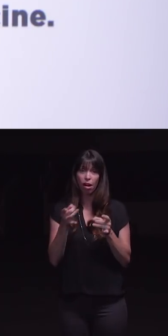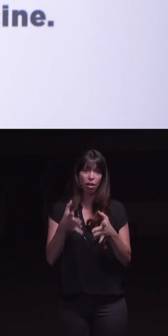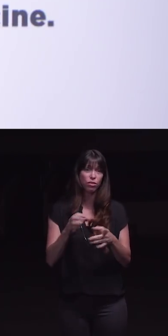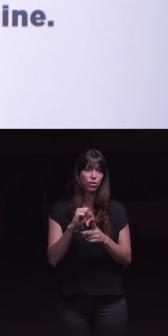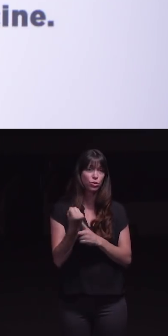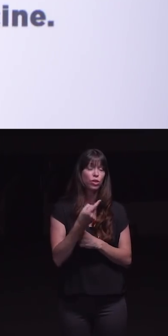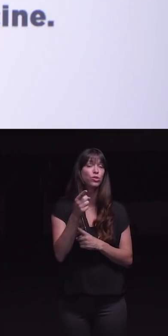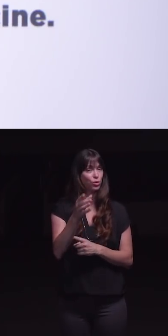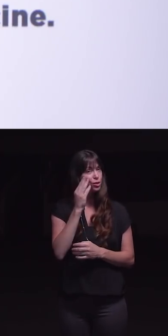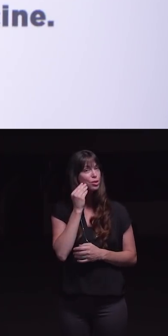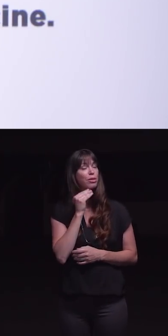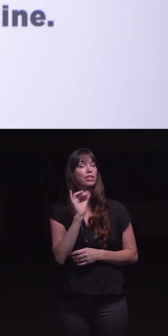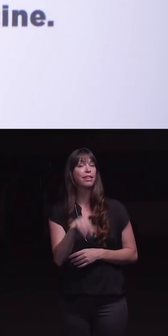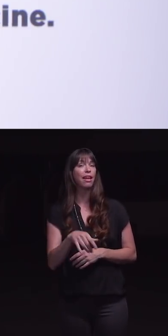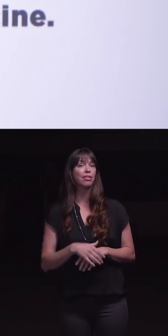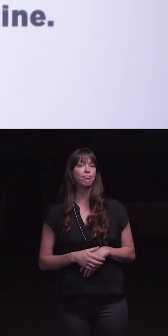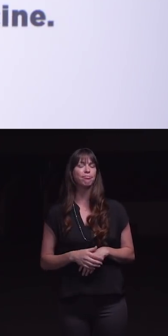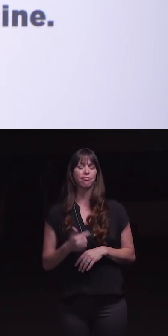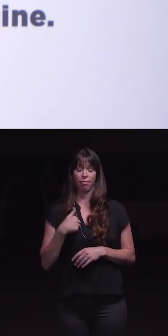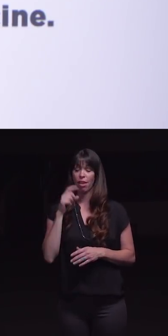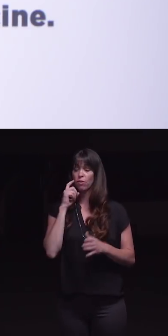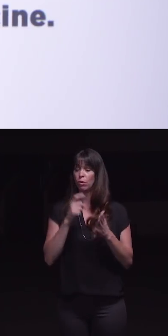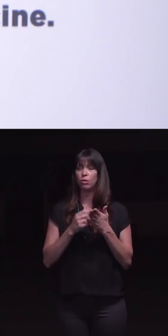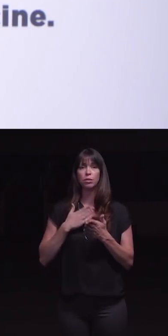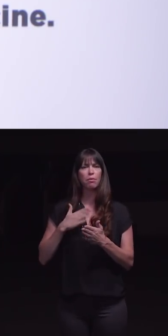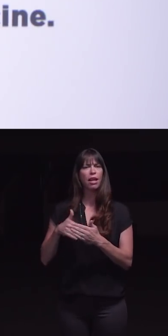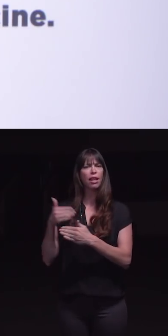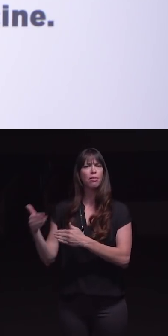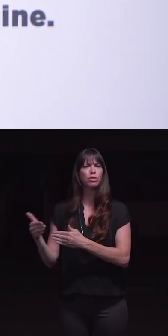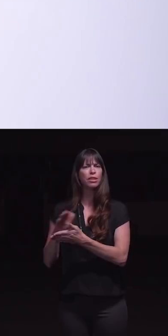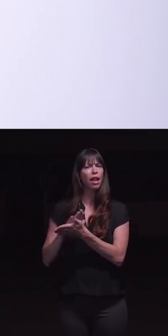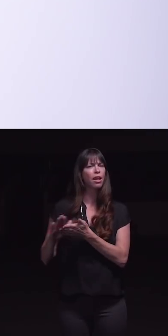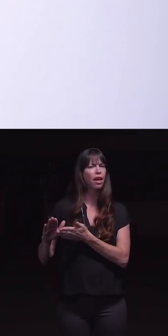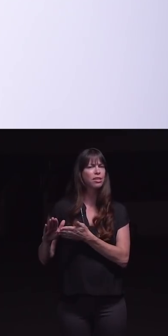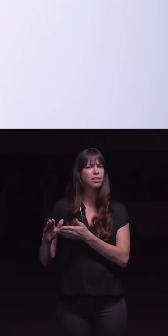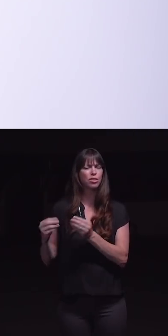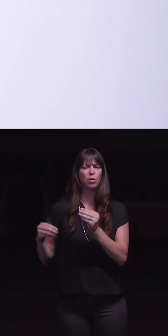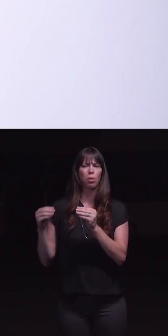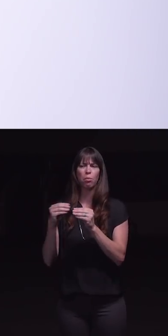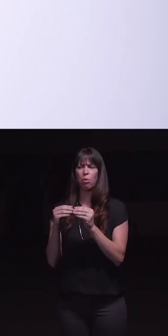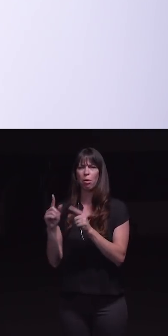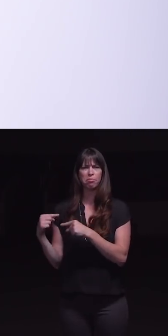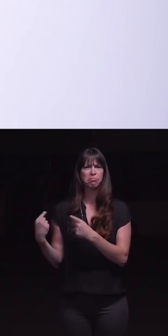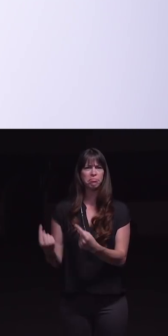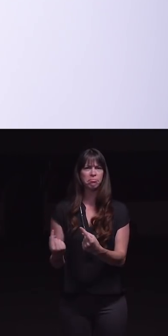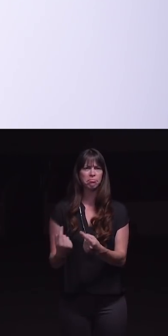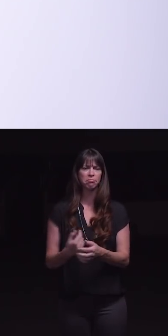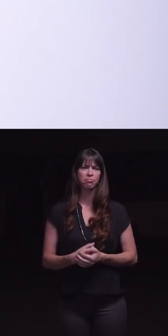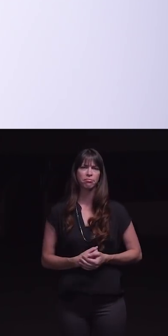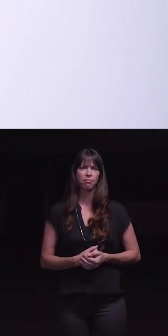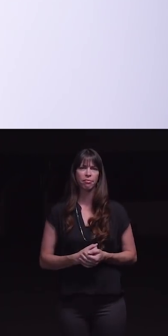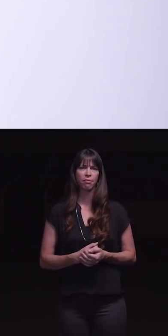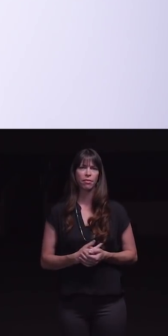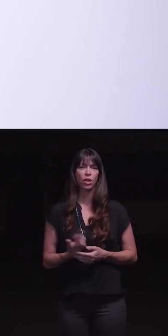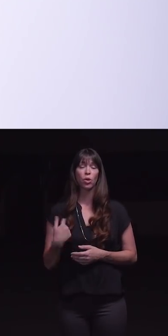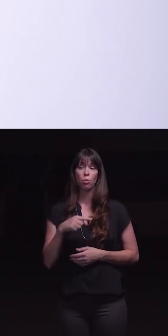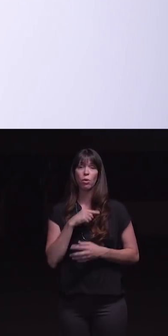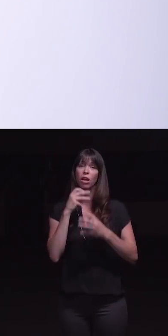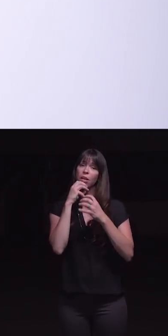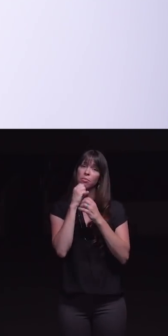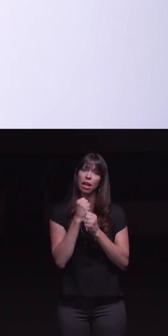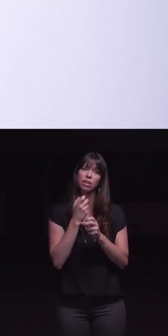crisis. For me, my neighbors, I've noticed they're more compassionate than they've ever been. We are